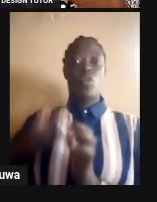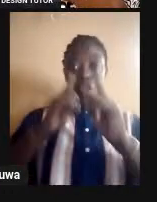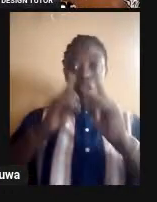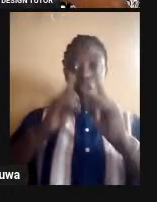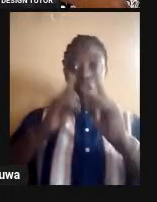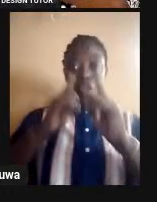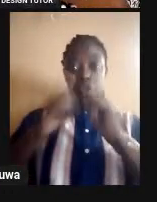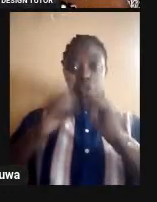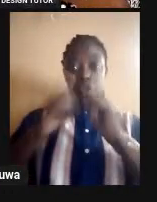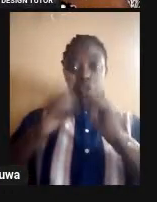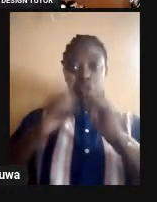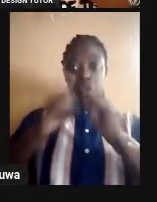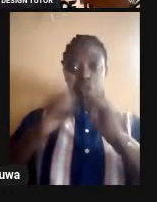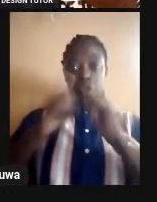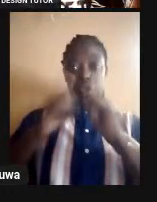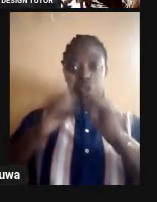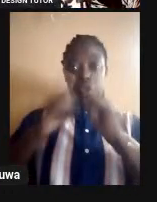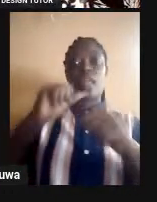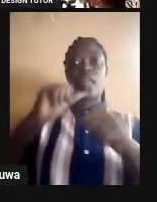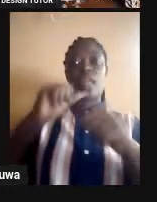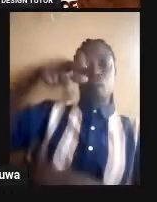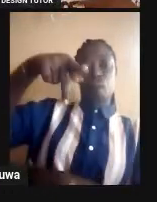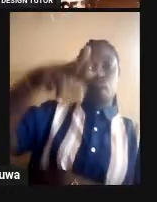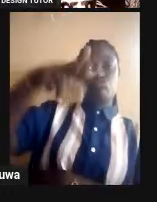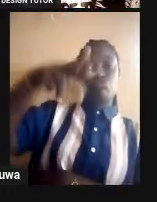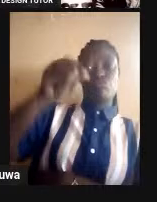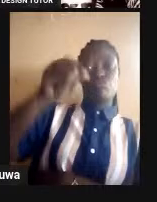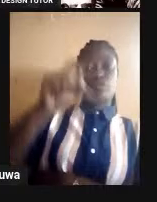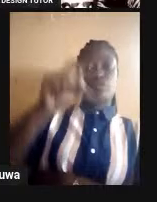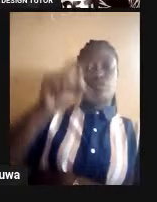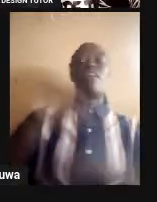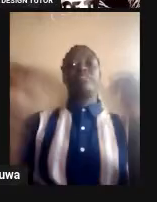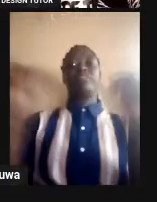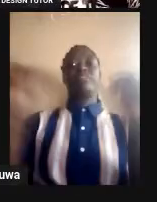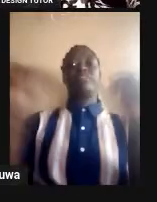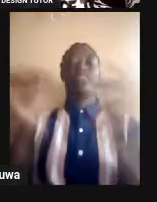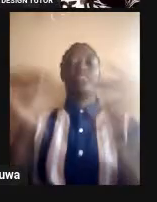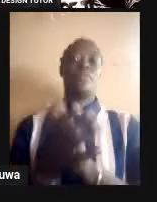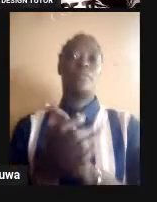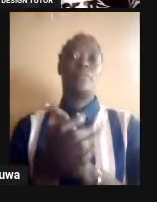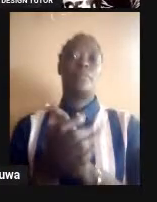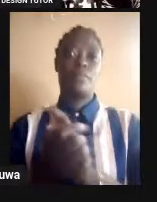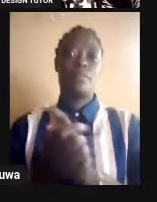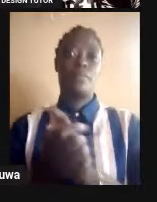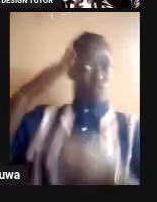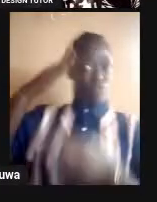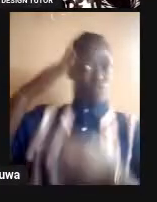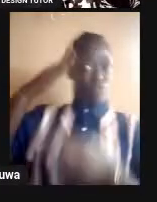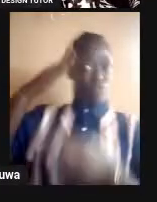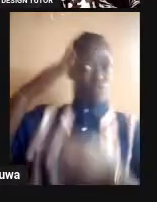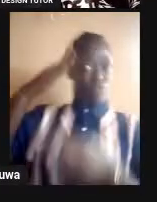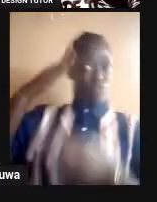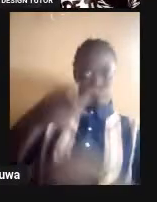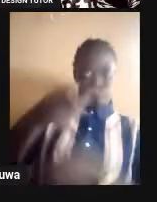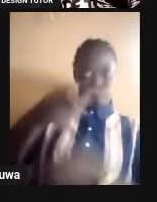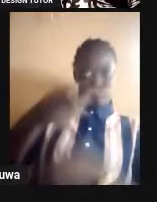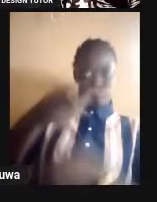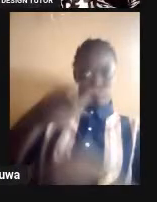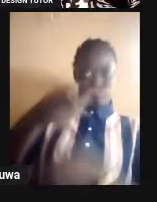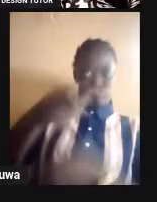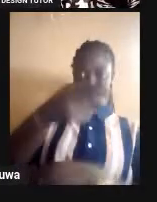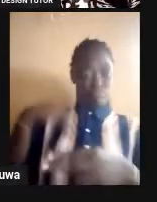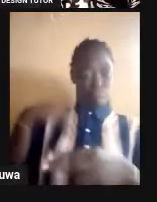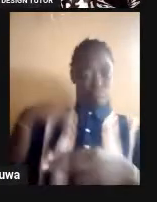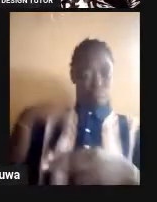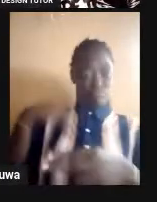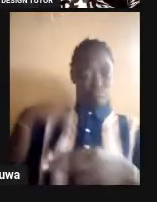Varashi. You know my name already now. We've been doing this for some time, so so let's get down to business. Next